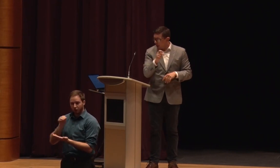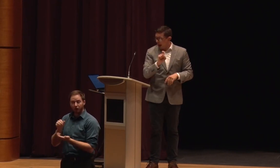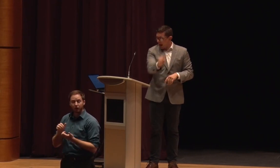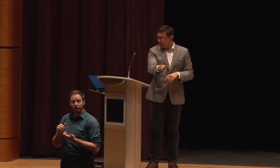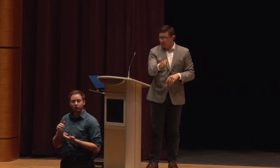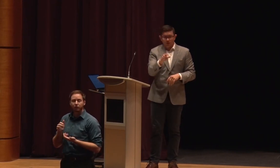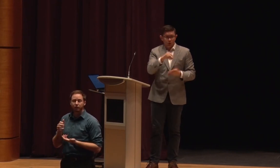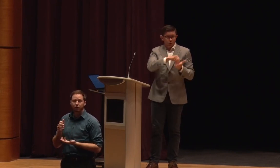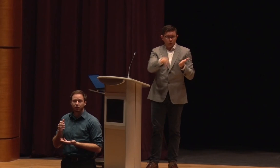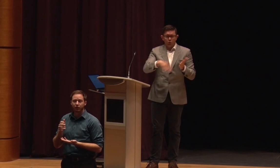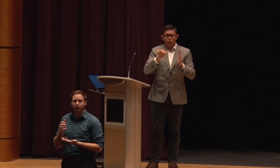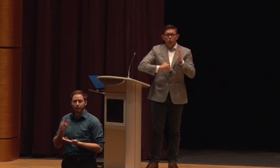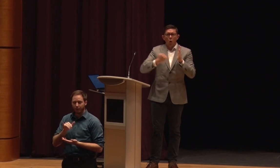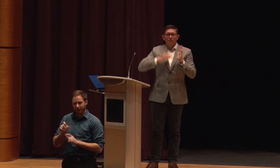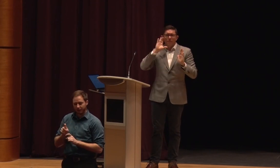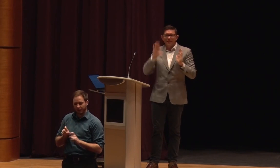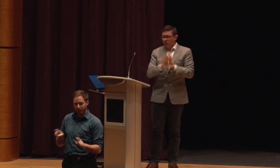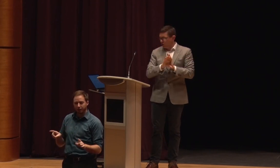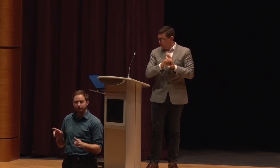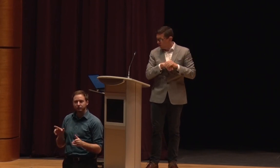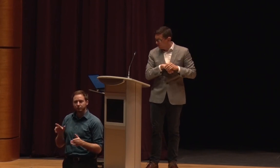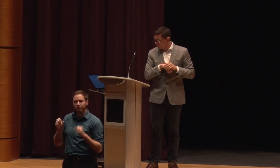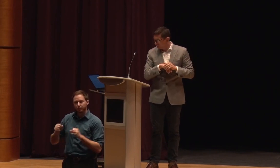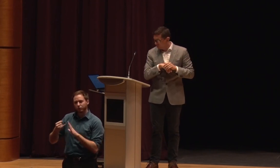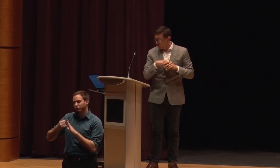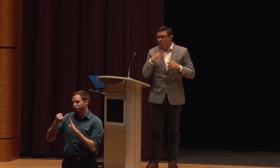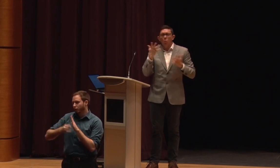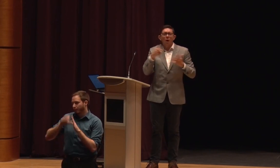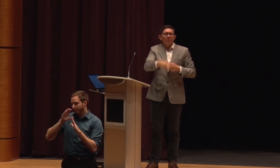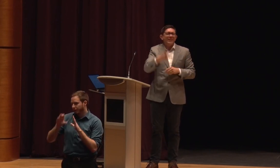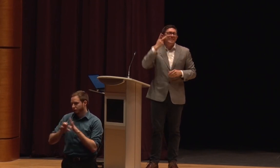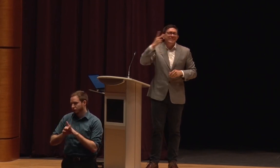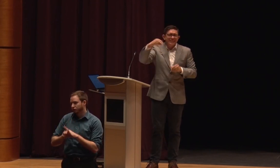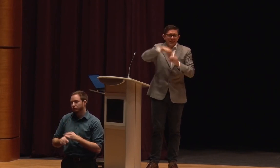this by asking the students to draw a picture.